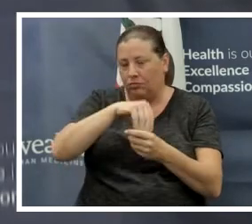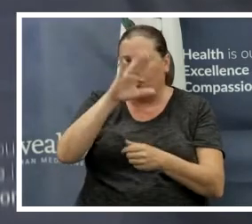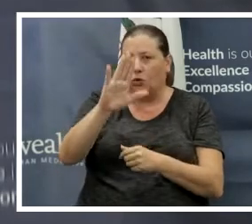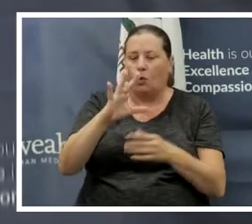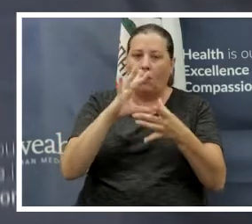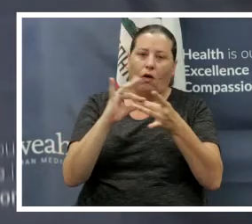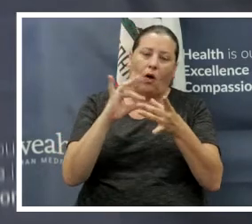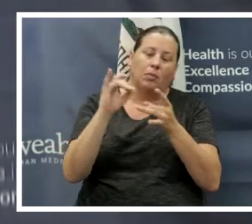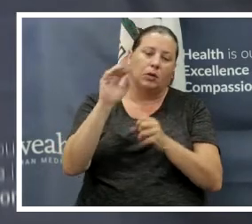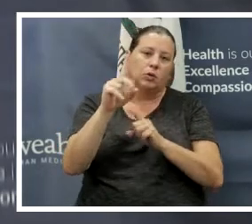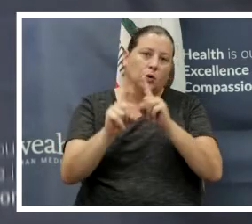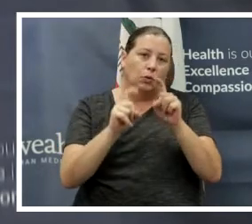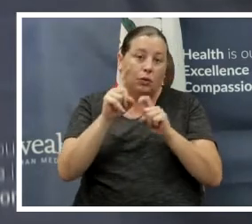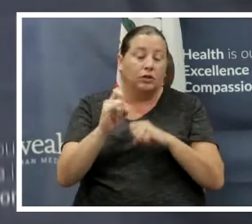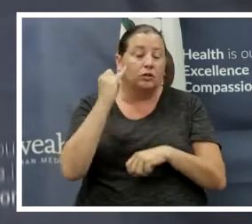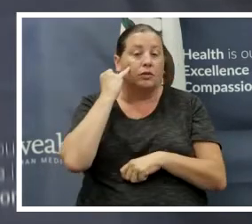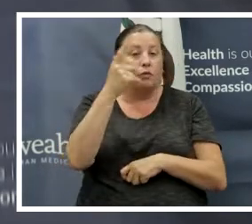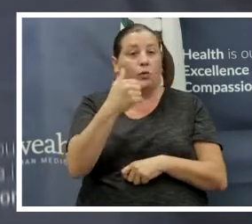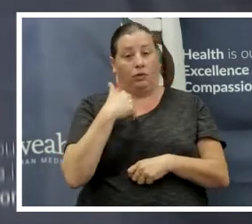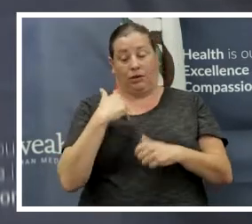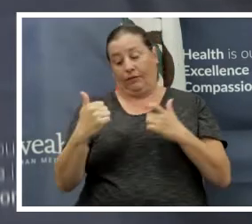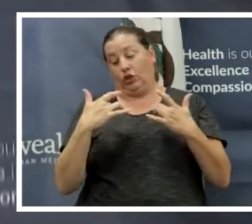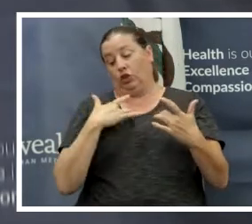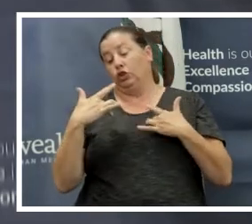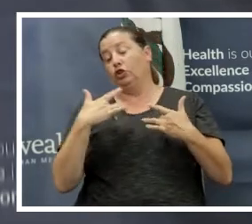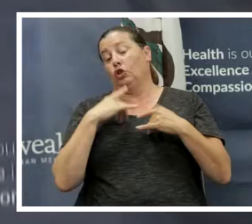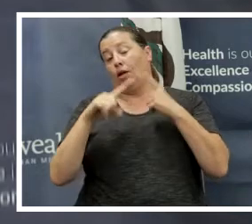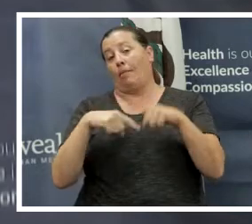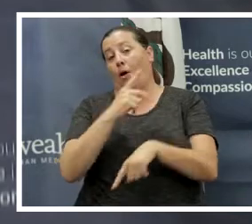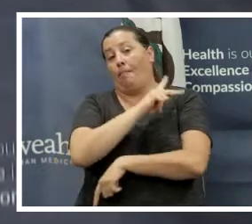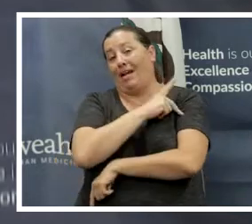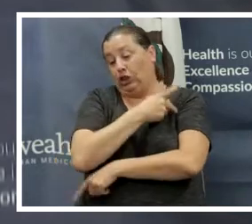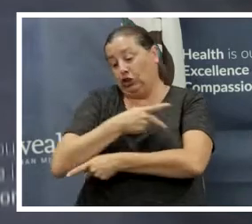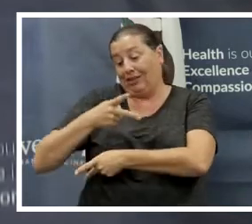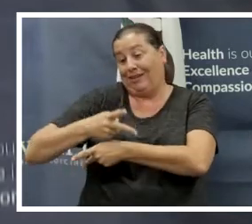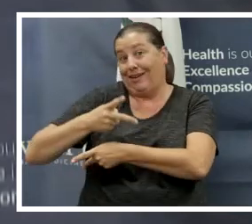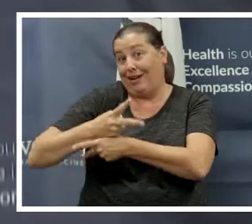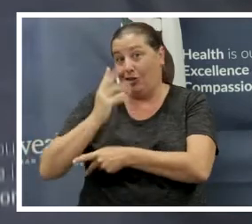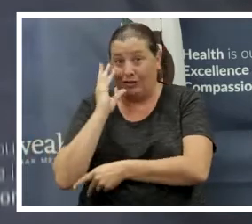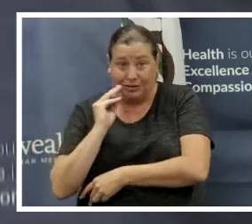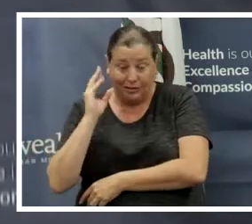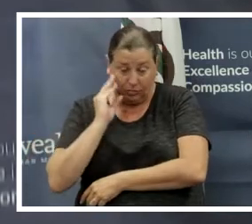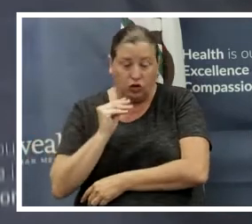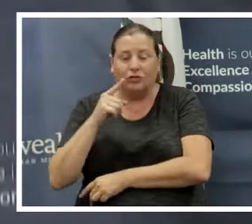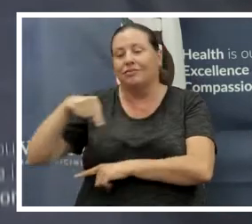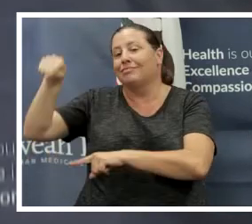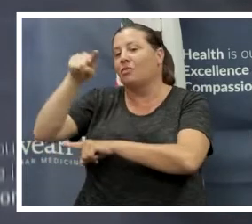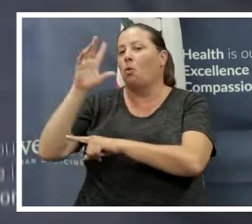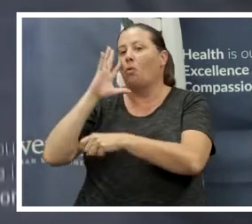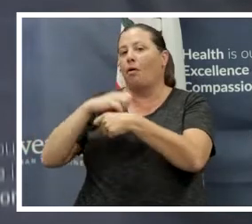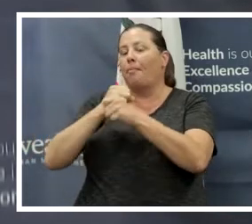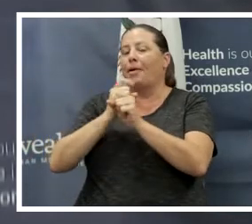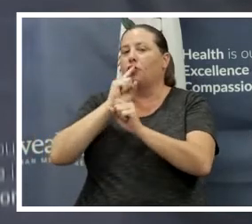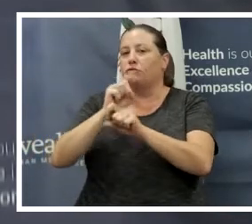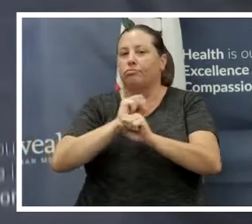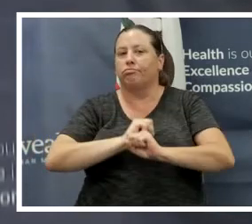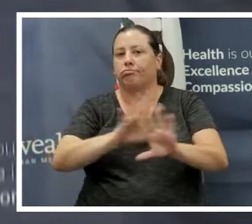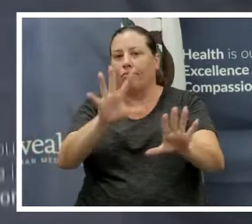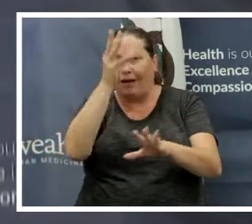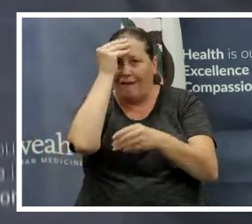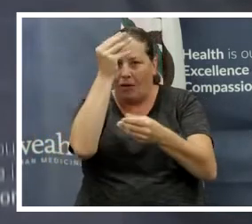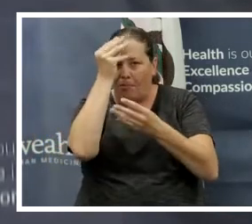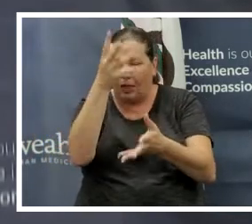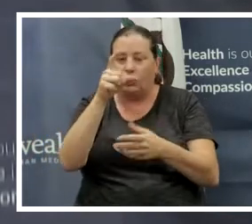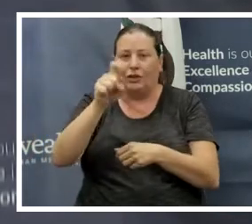regarding a patient care experience, our moderators will make sure you have the contact information for our patient experience